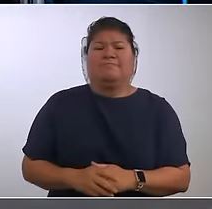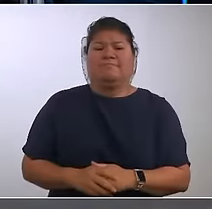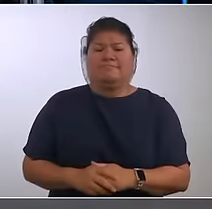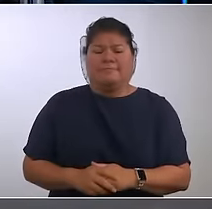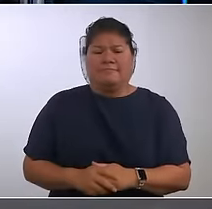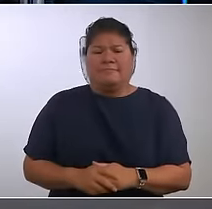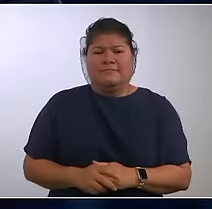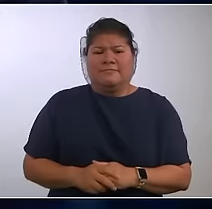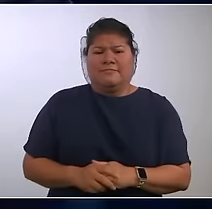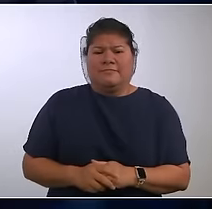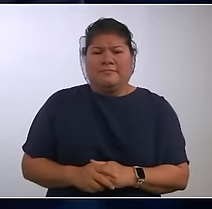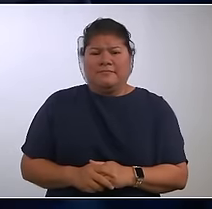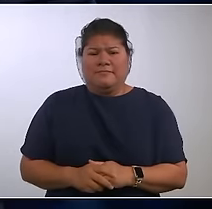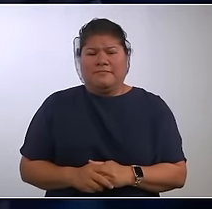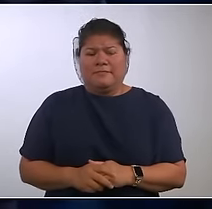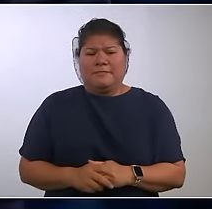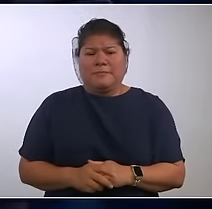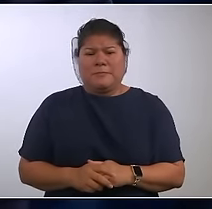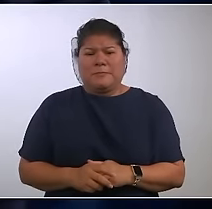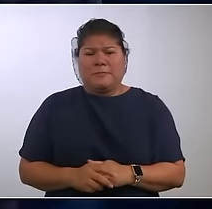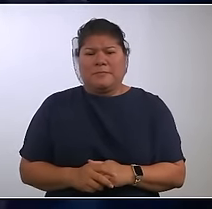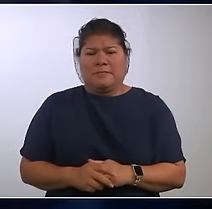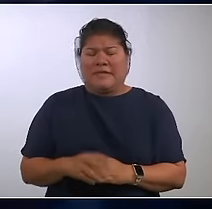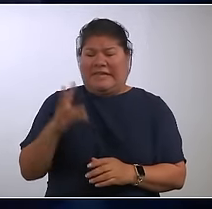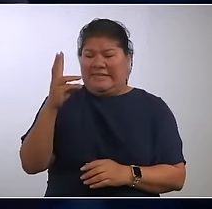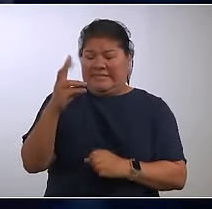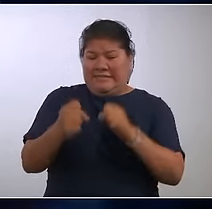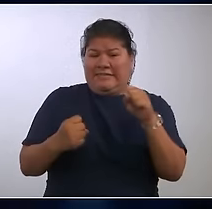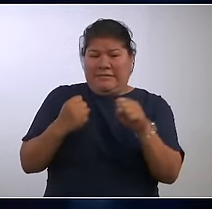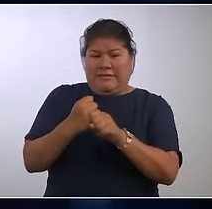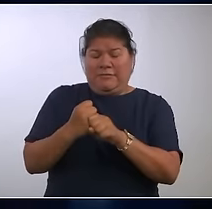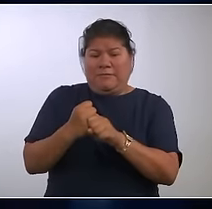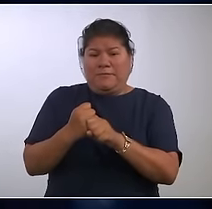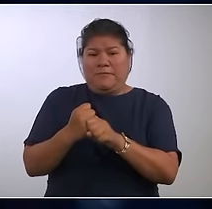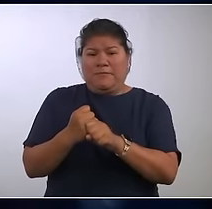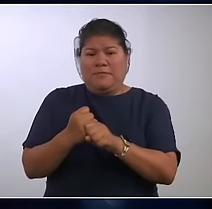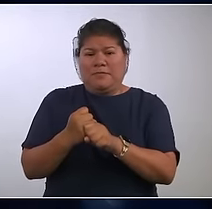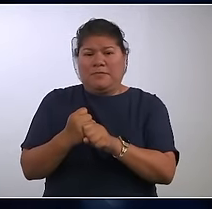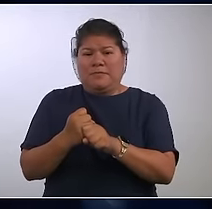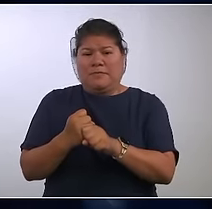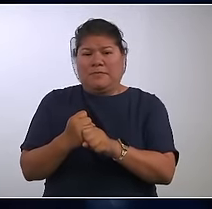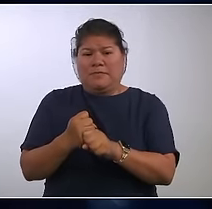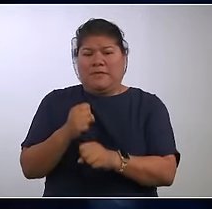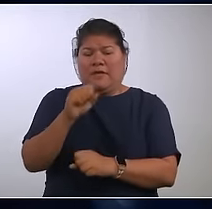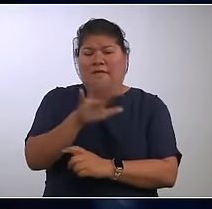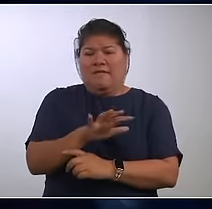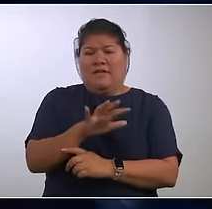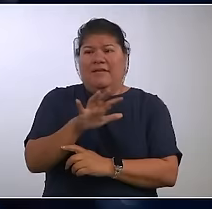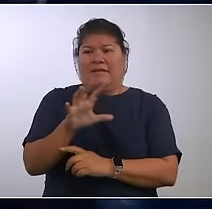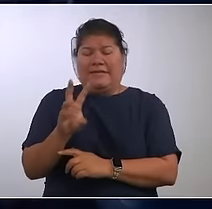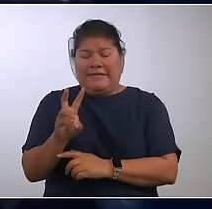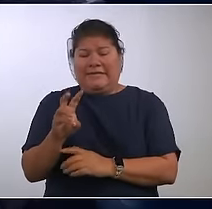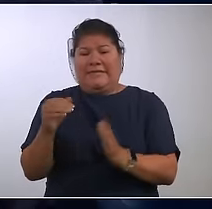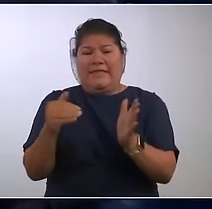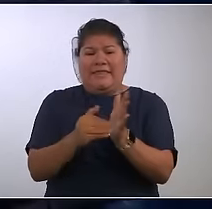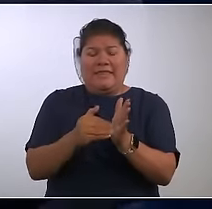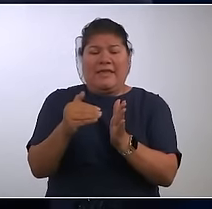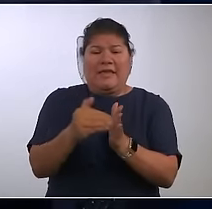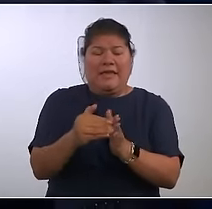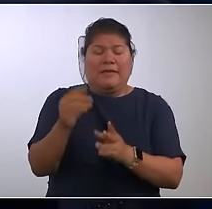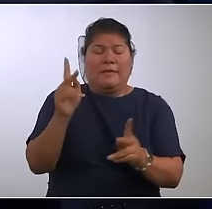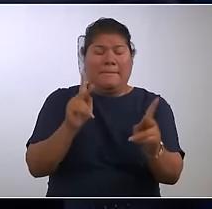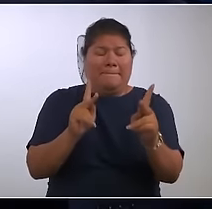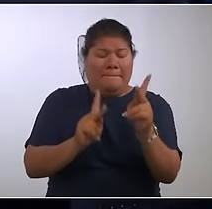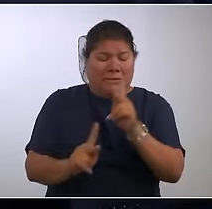the name of Jesus Christ. En seis años, in 6 years, 55,000 personas han